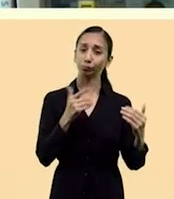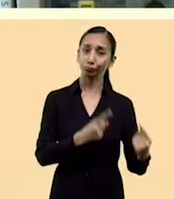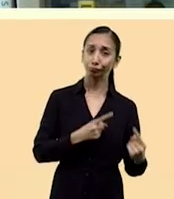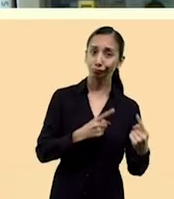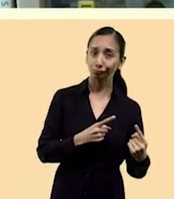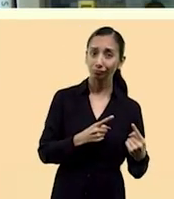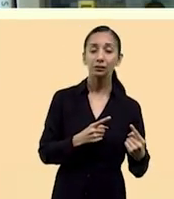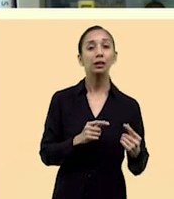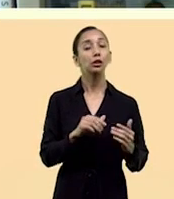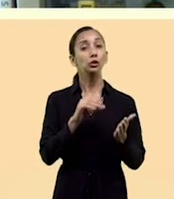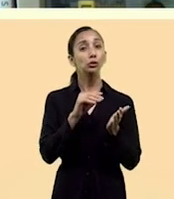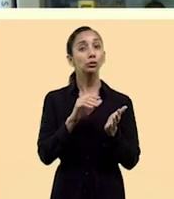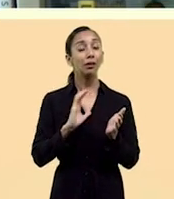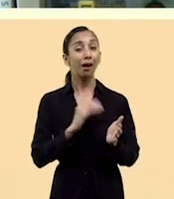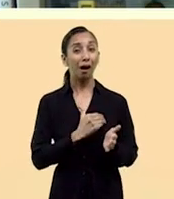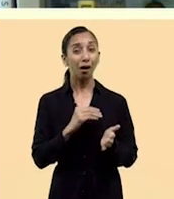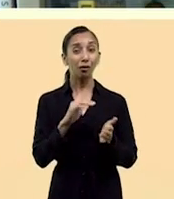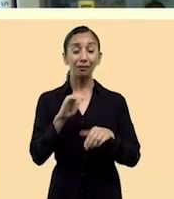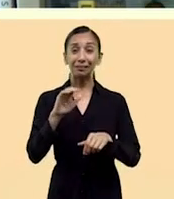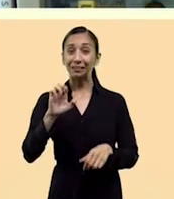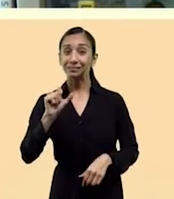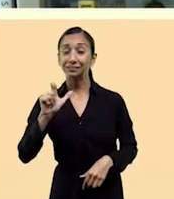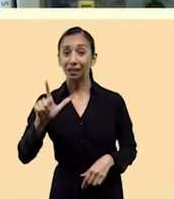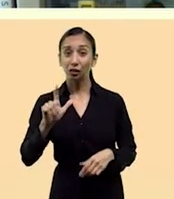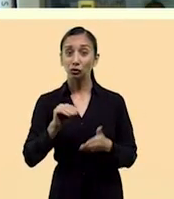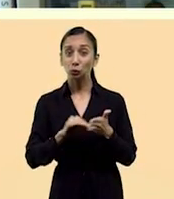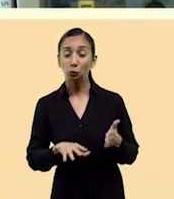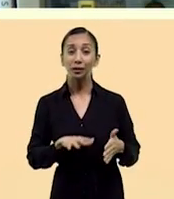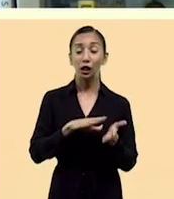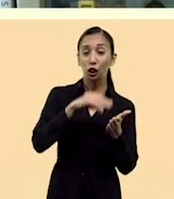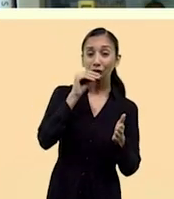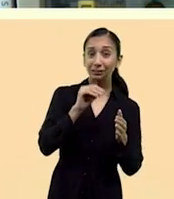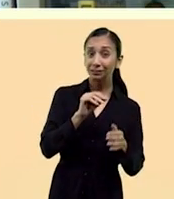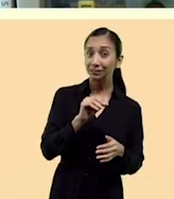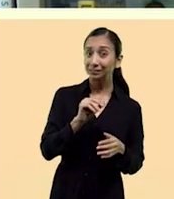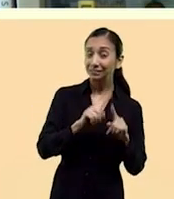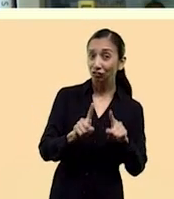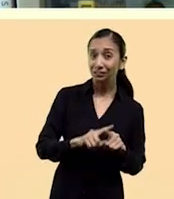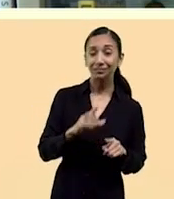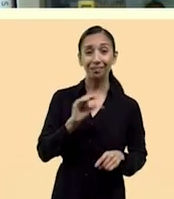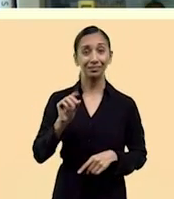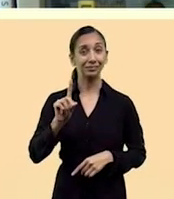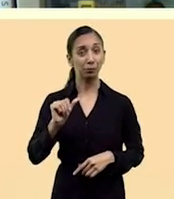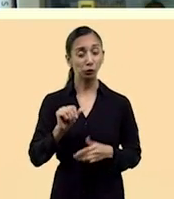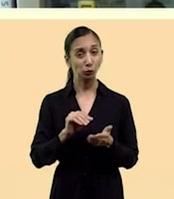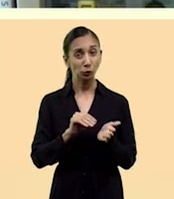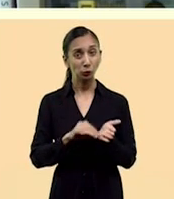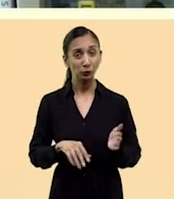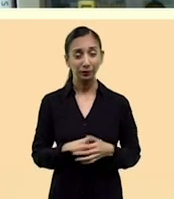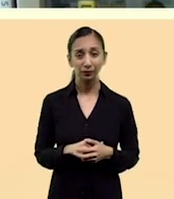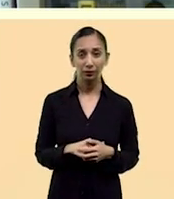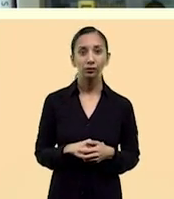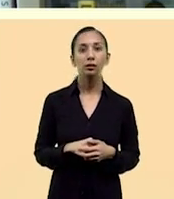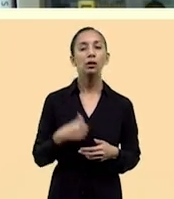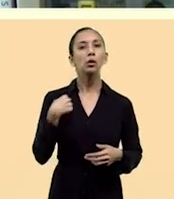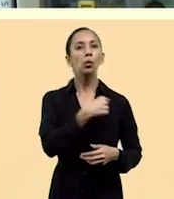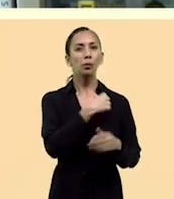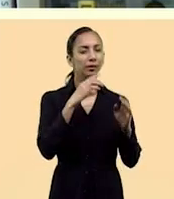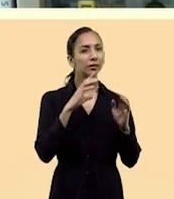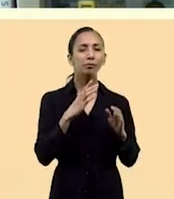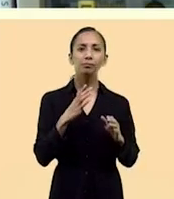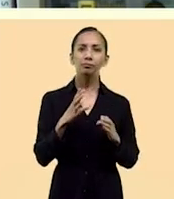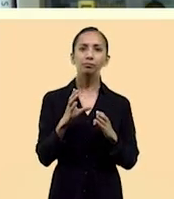learners, students with learning differences and disabilities, and English learners. We expect to place an increased effort on elementary